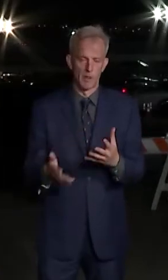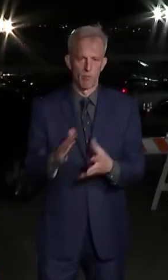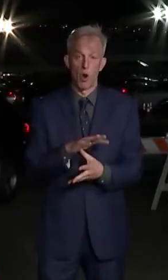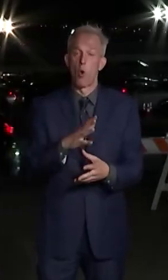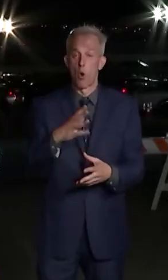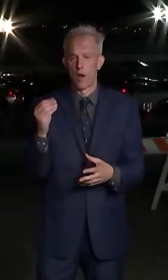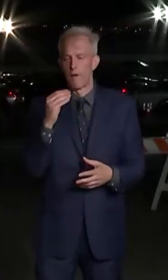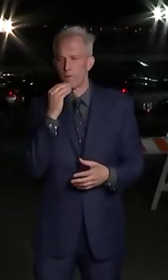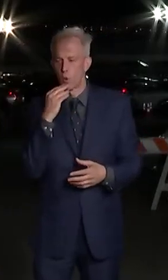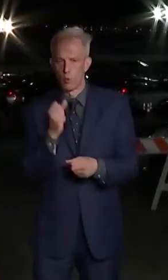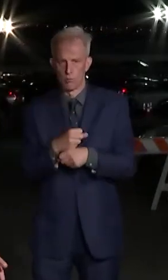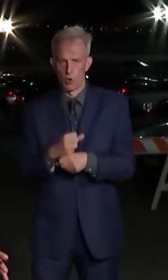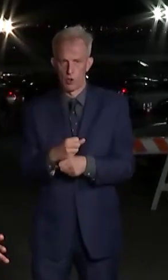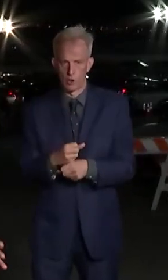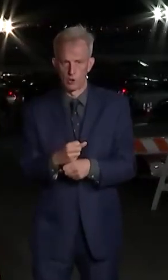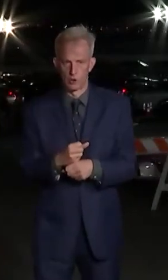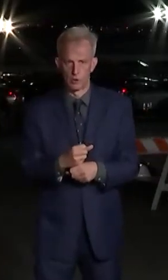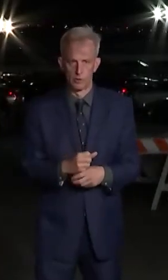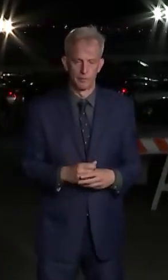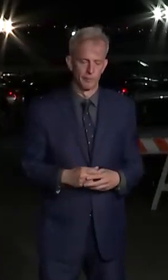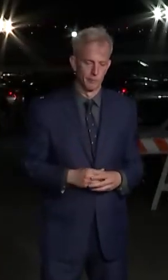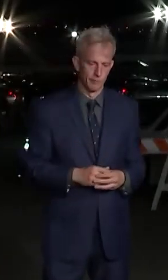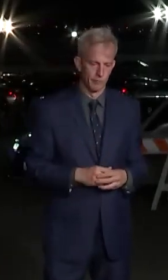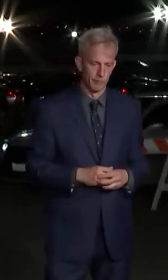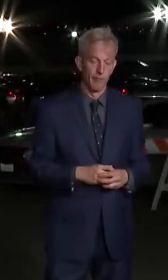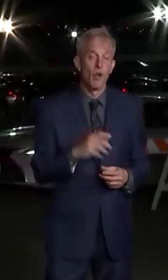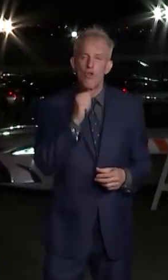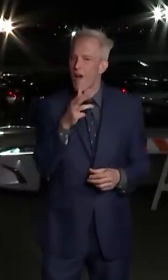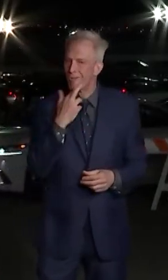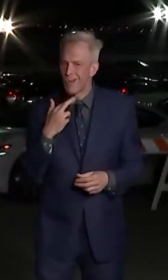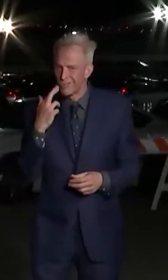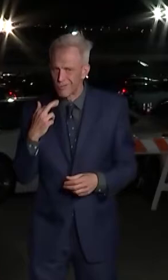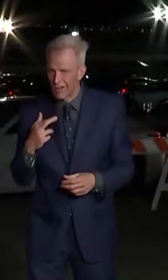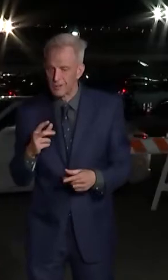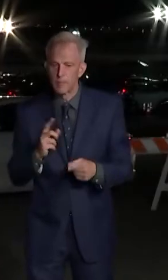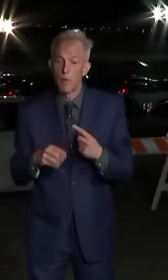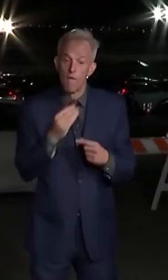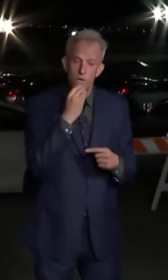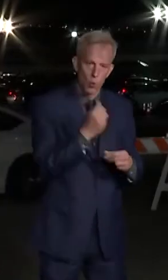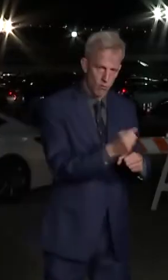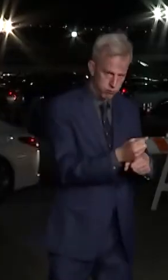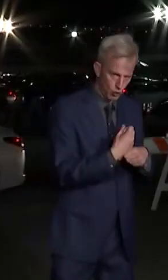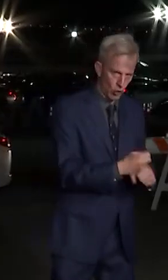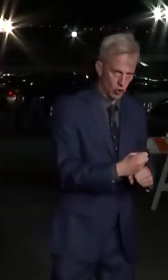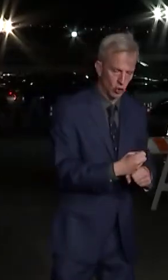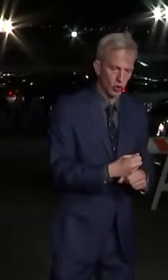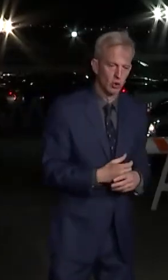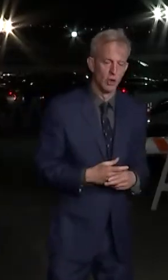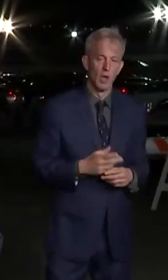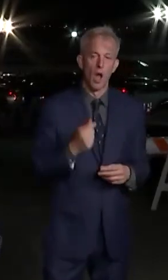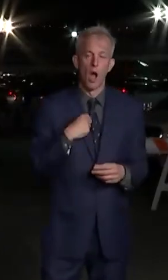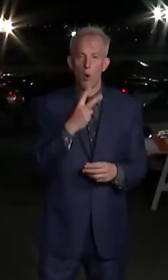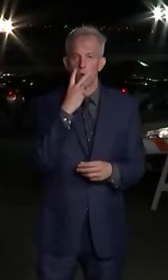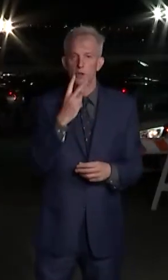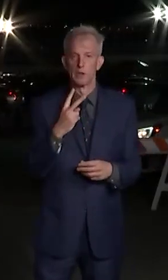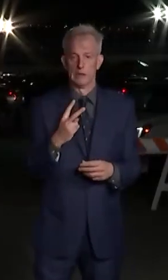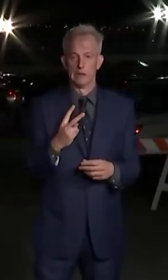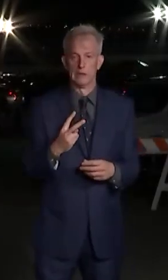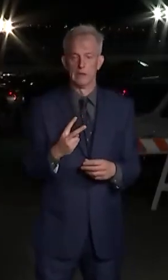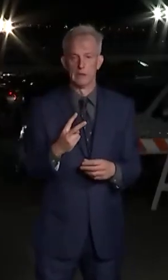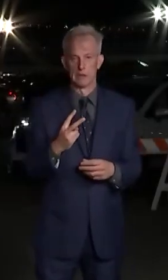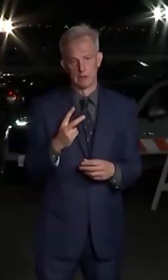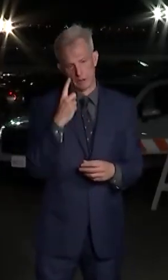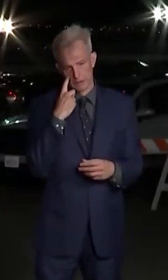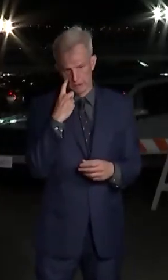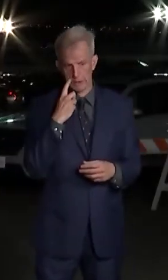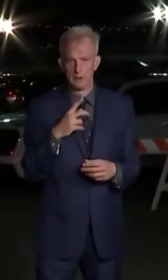production. Not necessarily yet our restaurants, those are important, but food production, grocery stores as well. And I would like to see, as that capacity, that has to be the next priority.